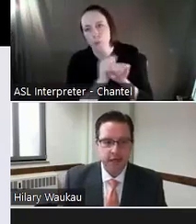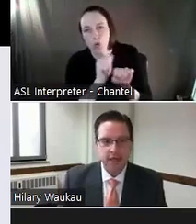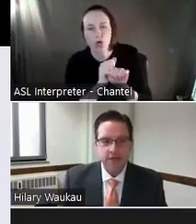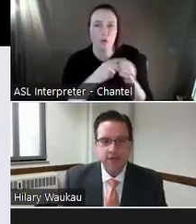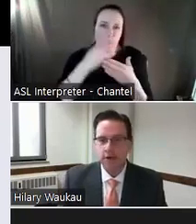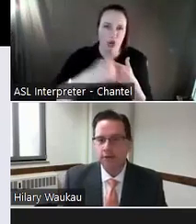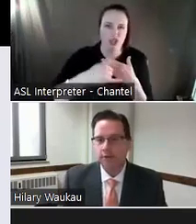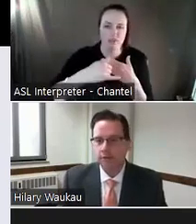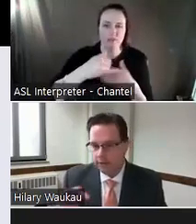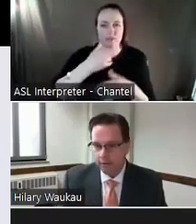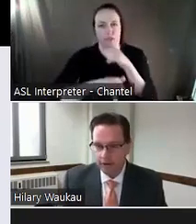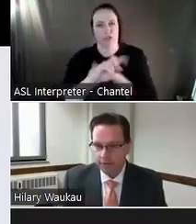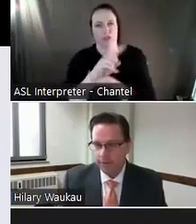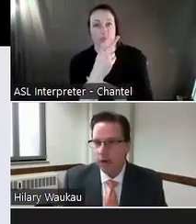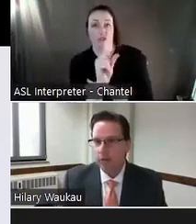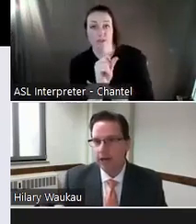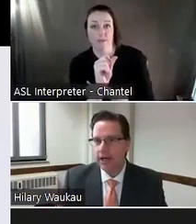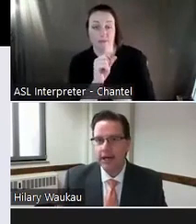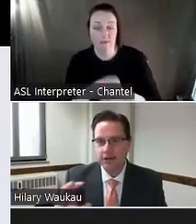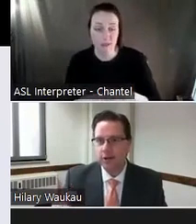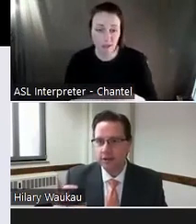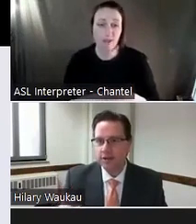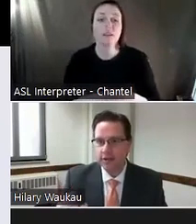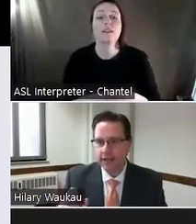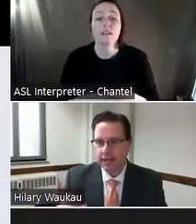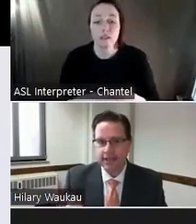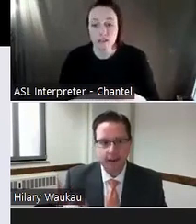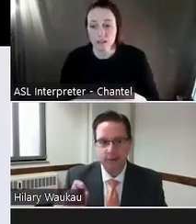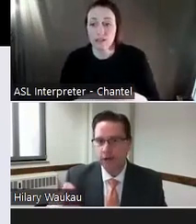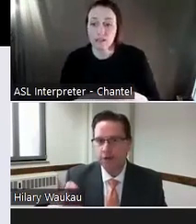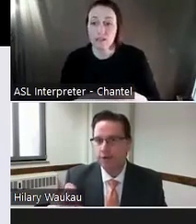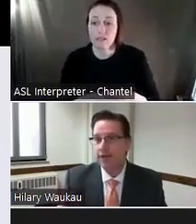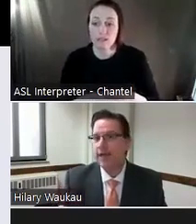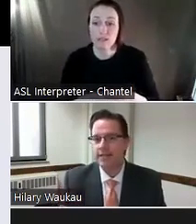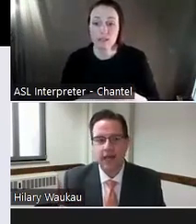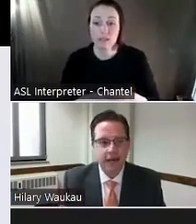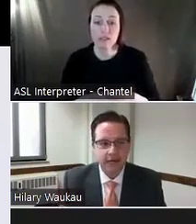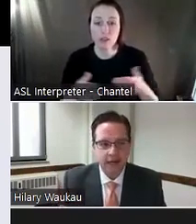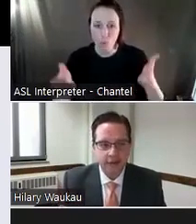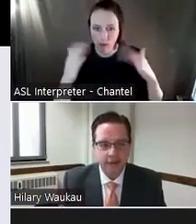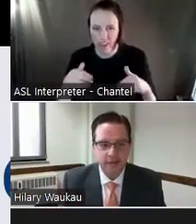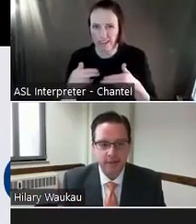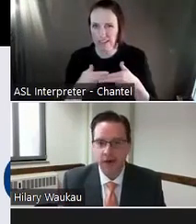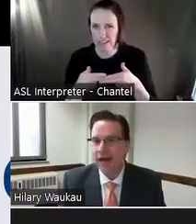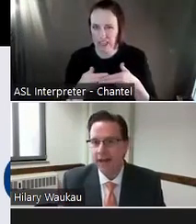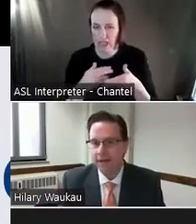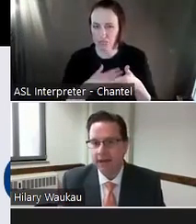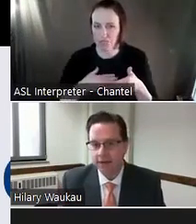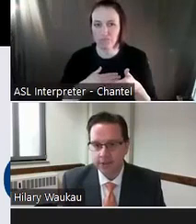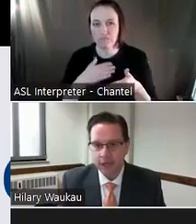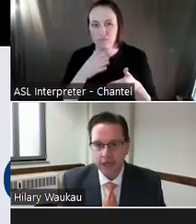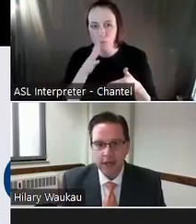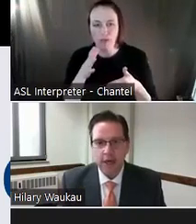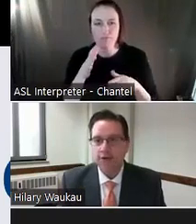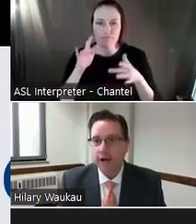budget. So what are we going to look at here? So what are some of the next items? I want to go to the next slide and talk about some more high-level